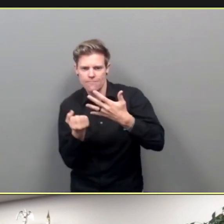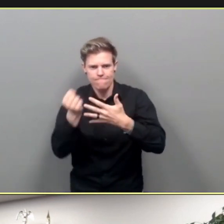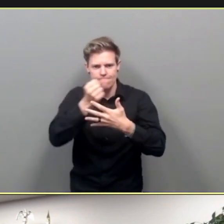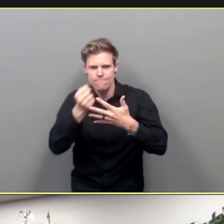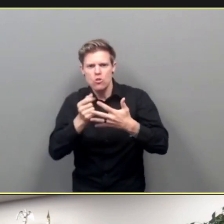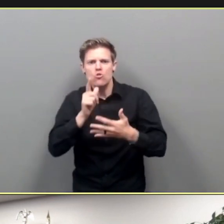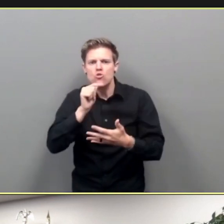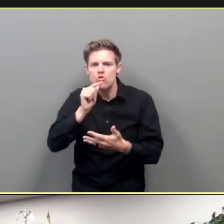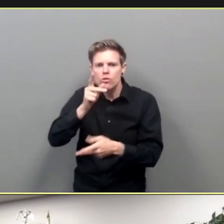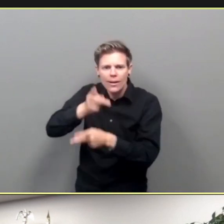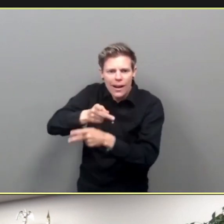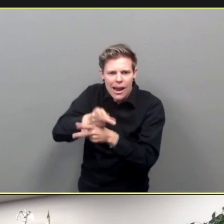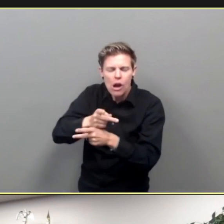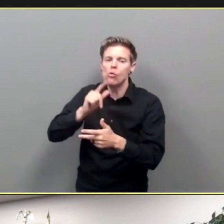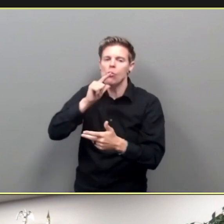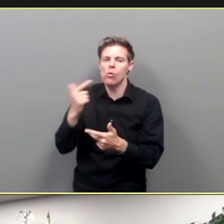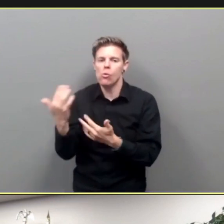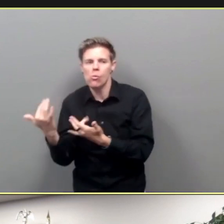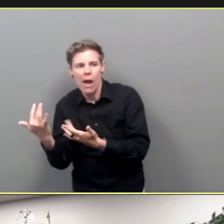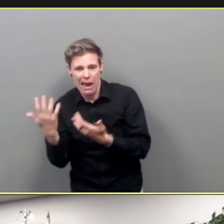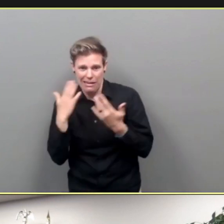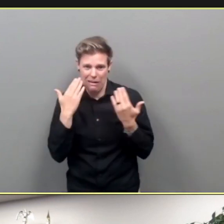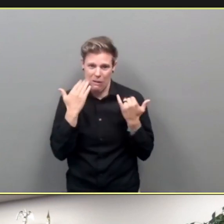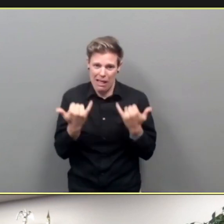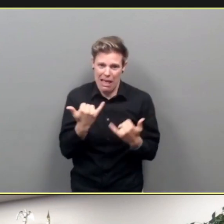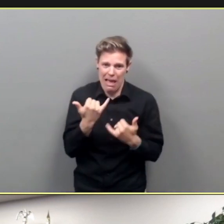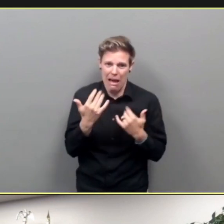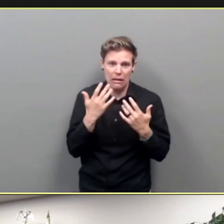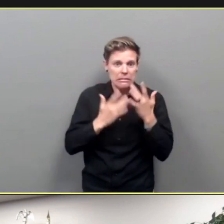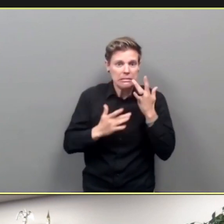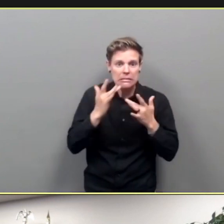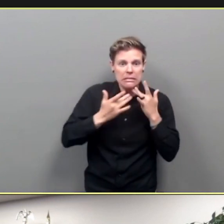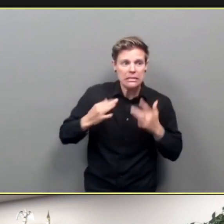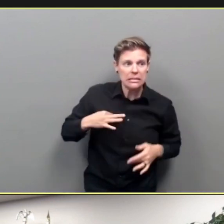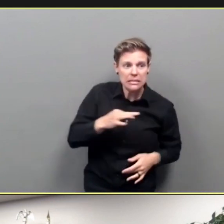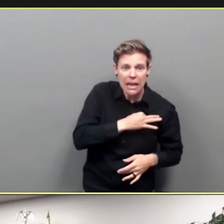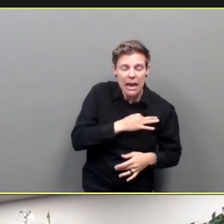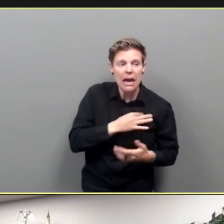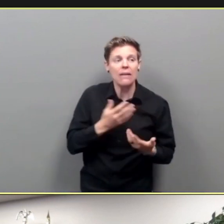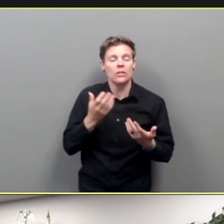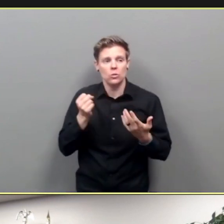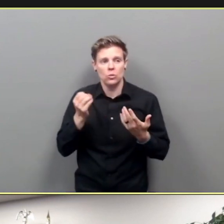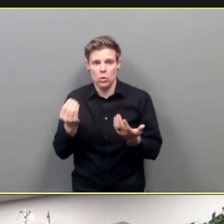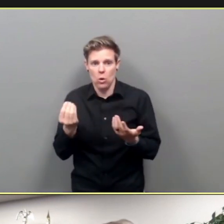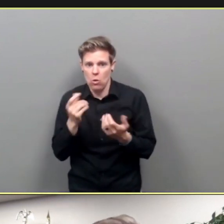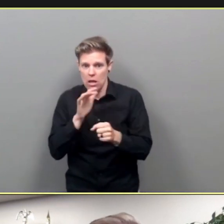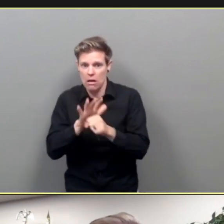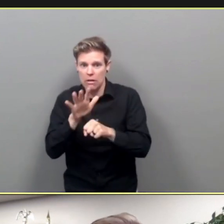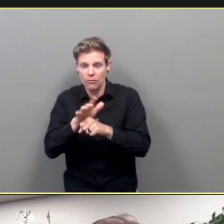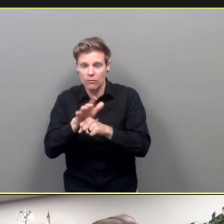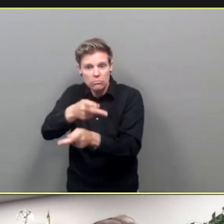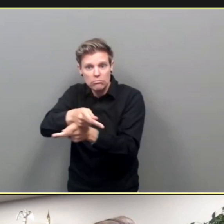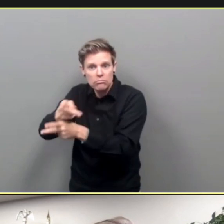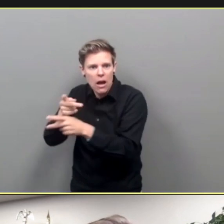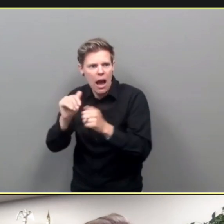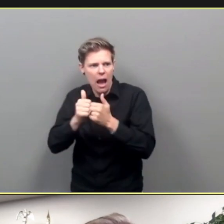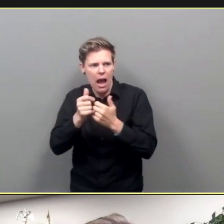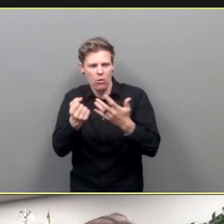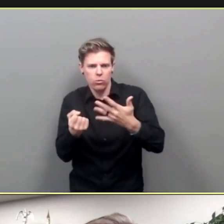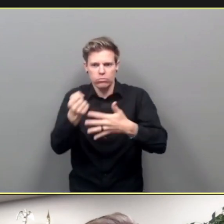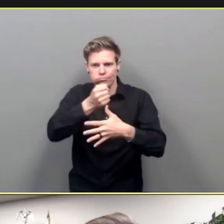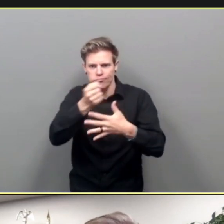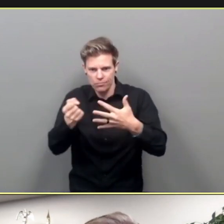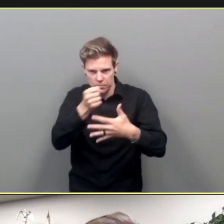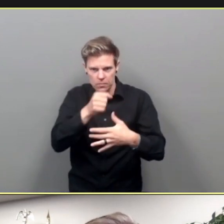are lacking, what you're hearing on the ground. Yeah, Merle, thanks so much for joining us today. Thanks for